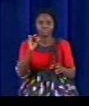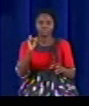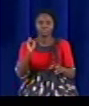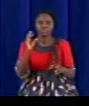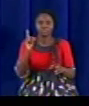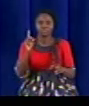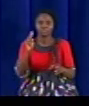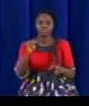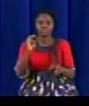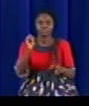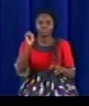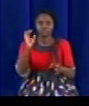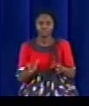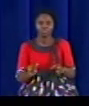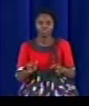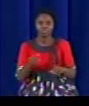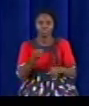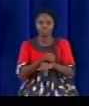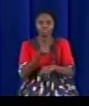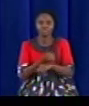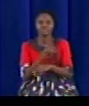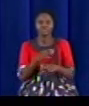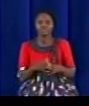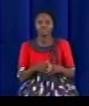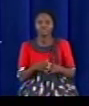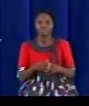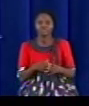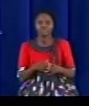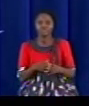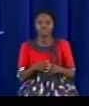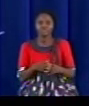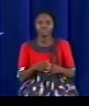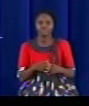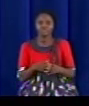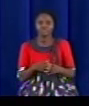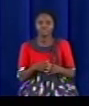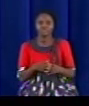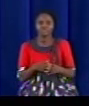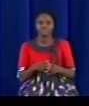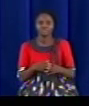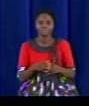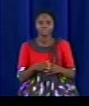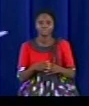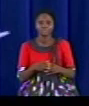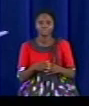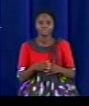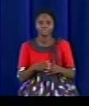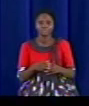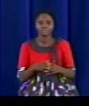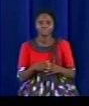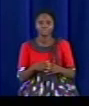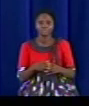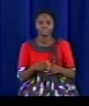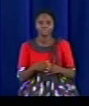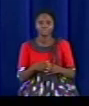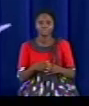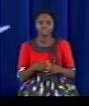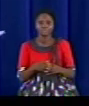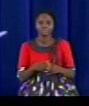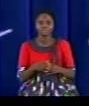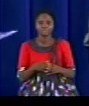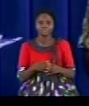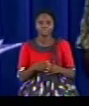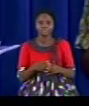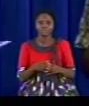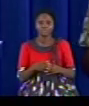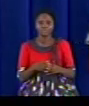the ureter, that is the tube connecting the kidney to the bladder. She's here to share her testimony. Please,